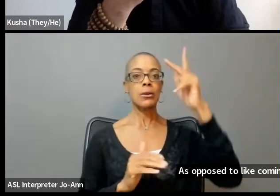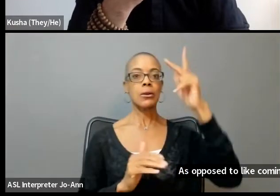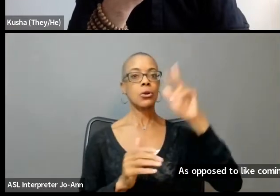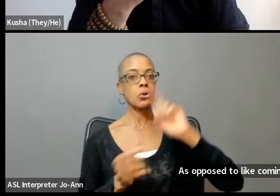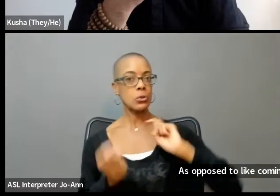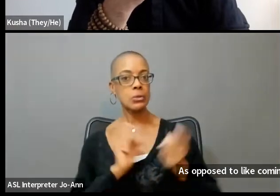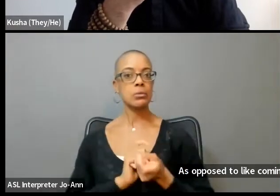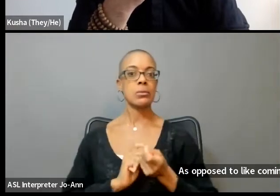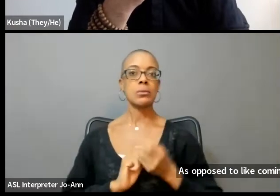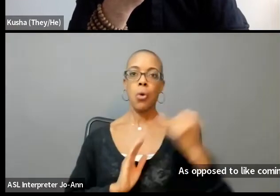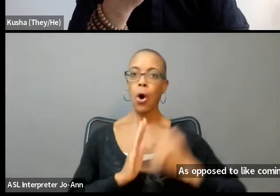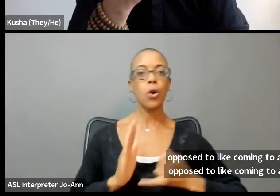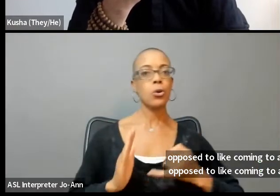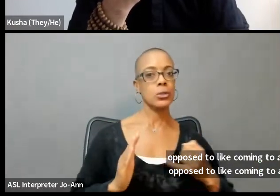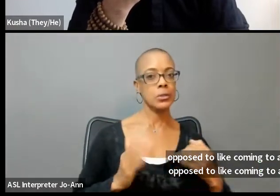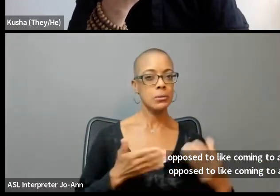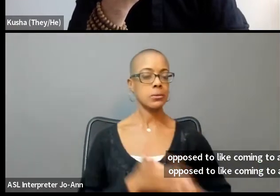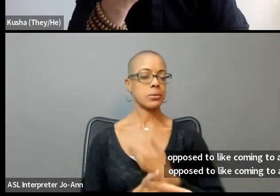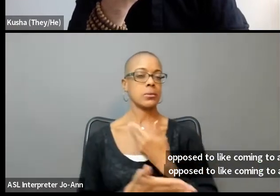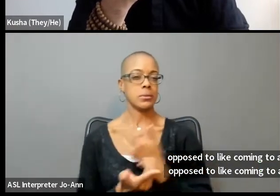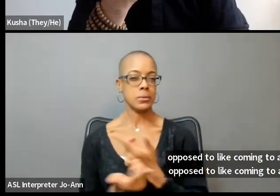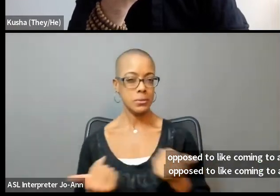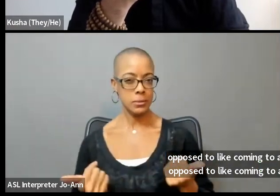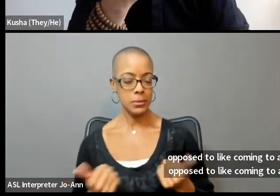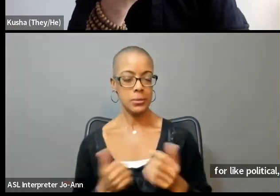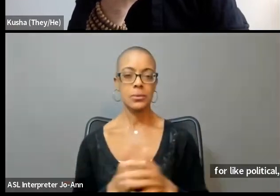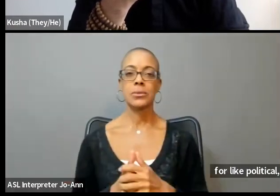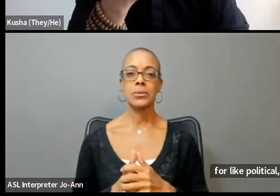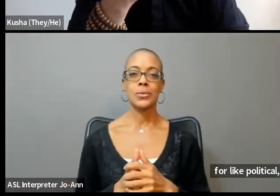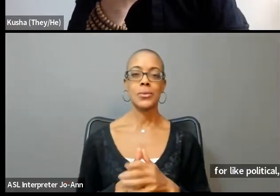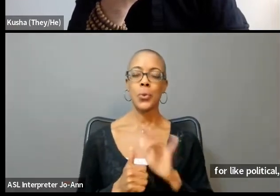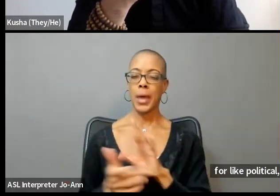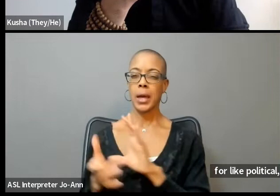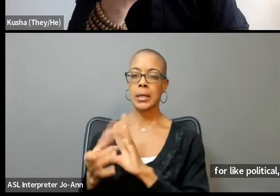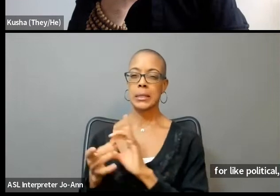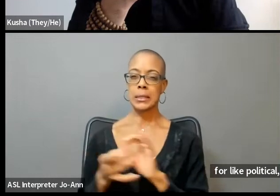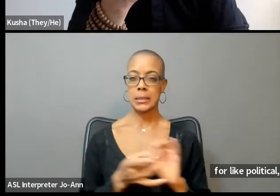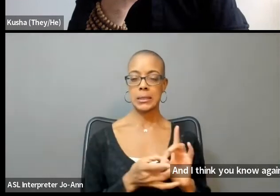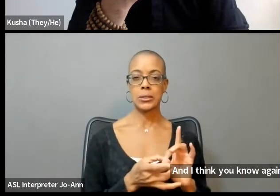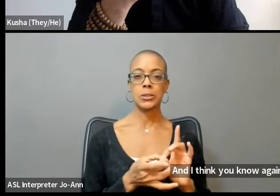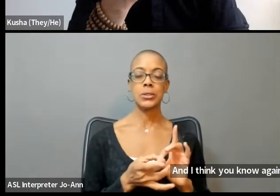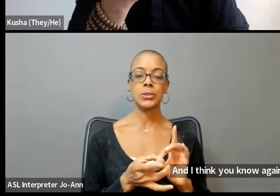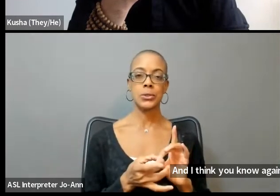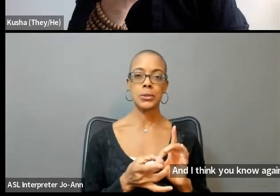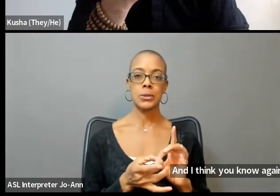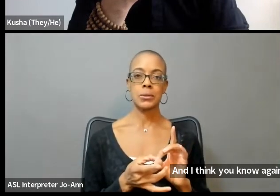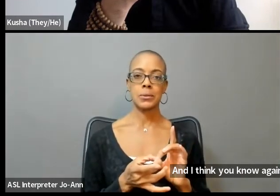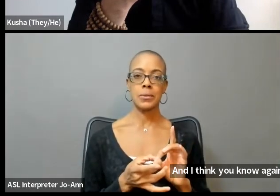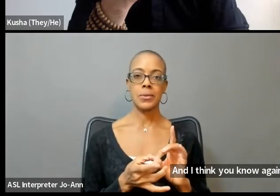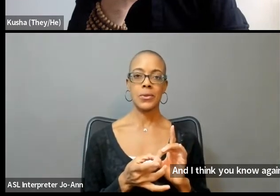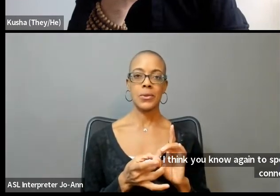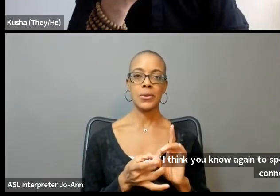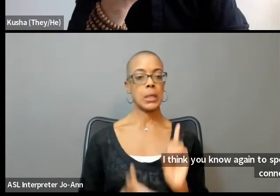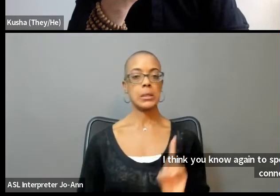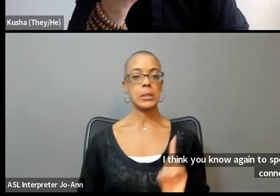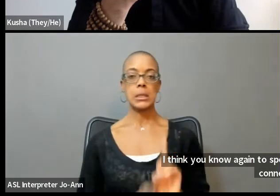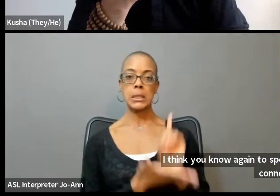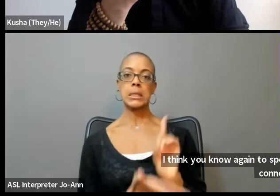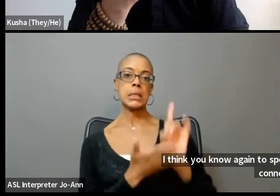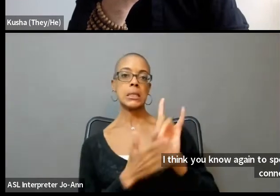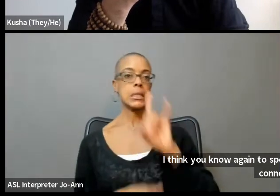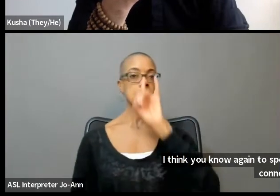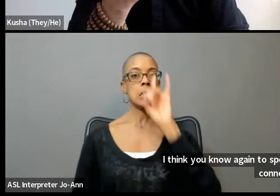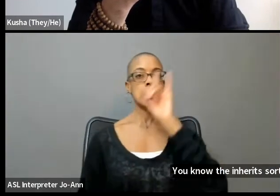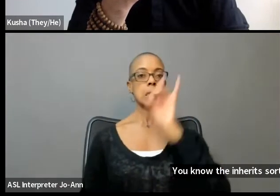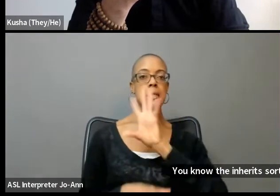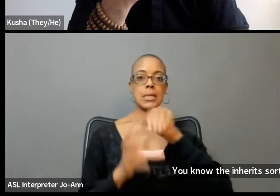I think, again, to speak to some of these sorts of connections, the inherent sort of elitism that's being sort of brought into drag